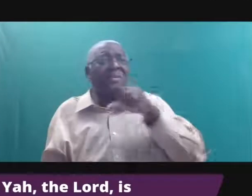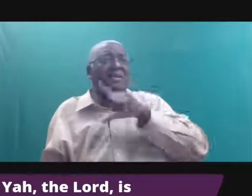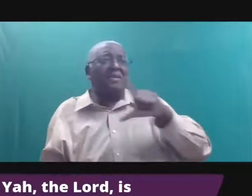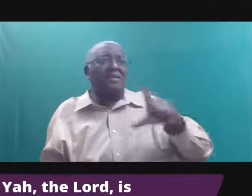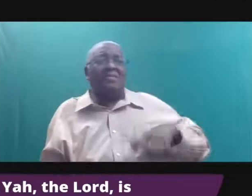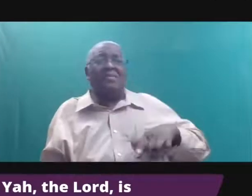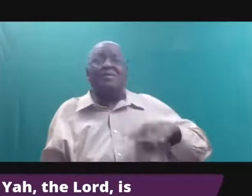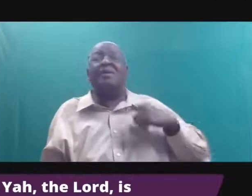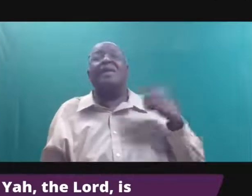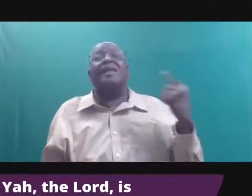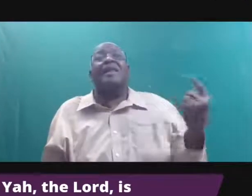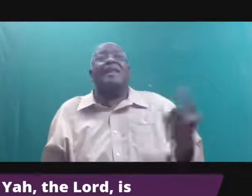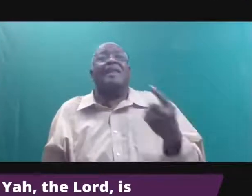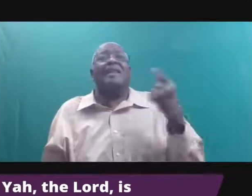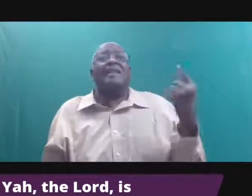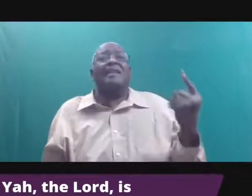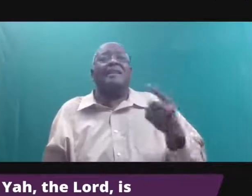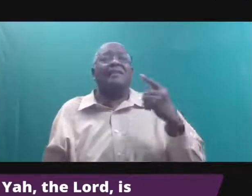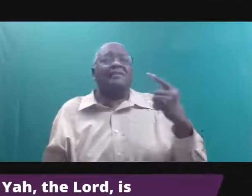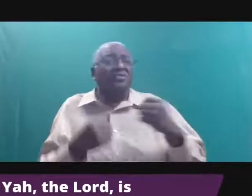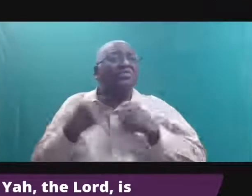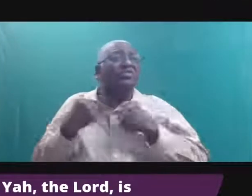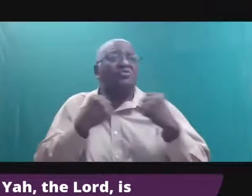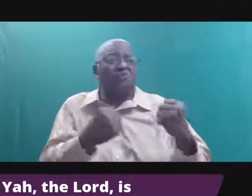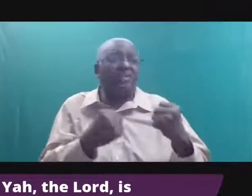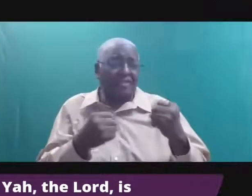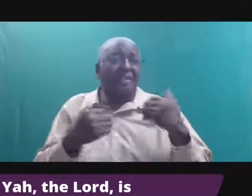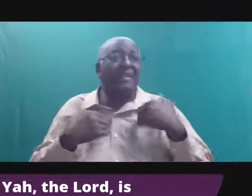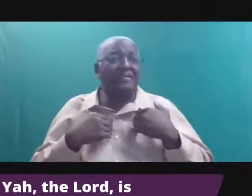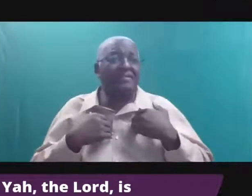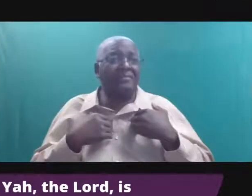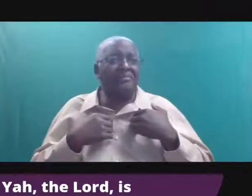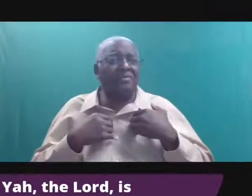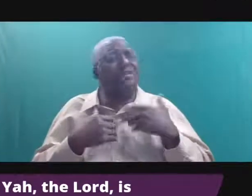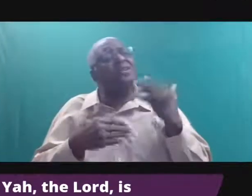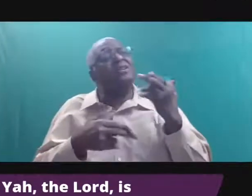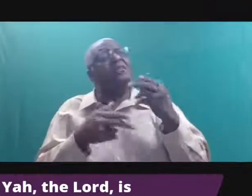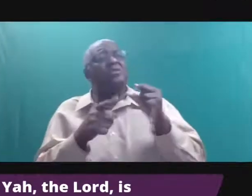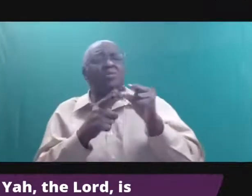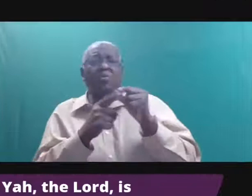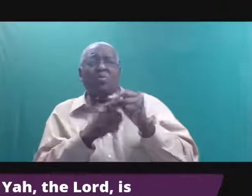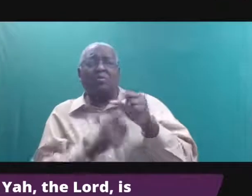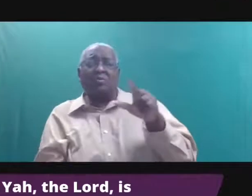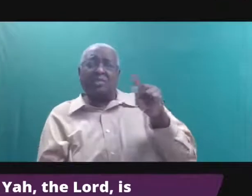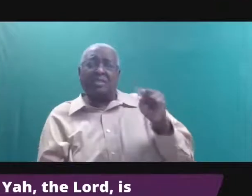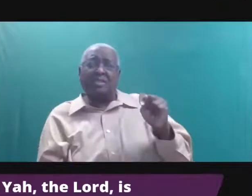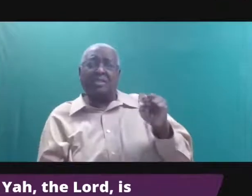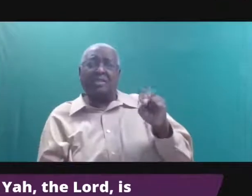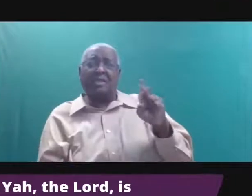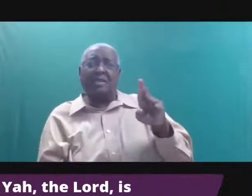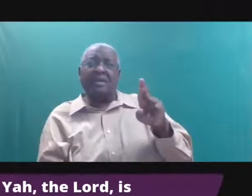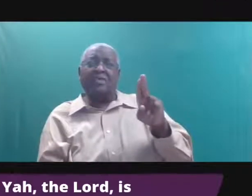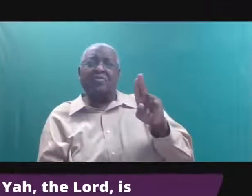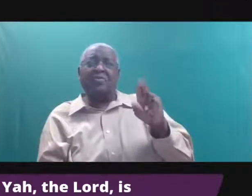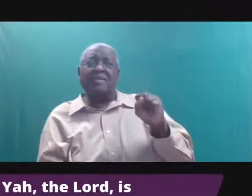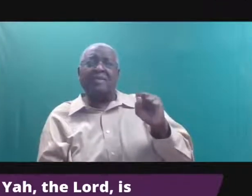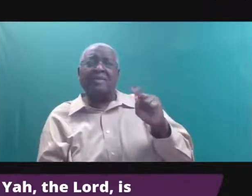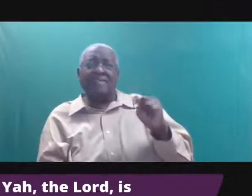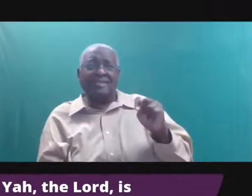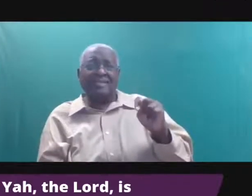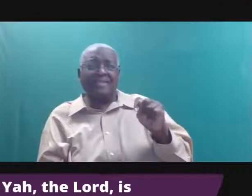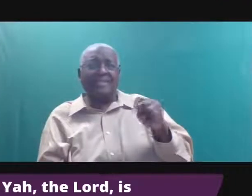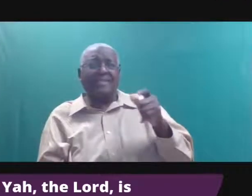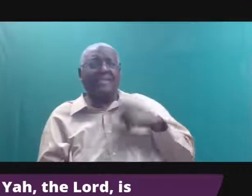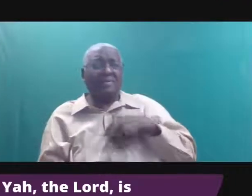Hold on. Whoa. That word trust is really this idea of devoted attention. Right? So